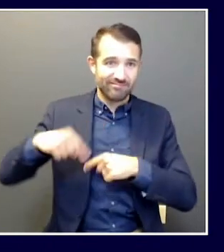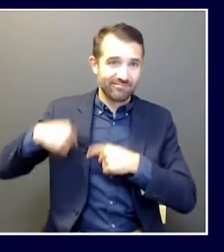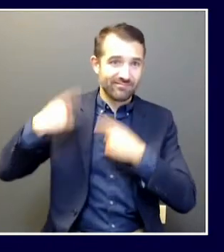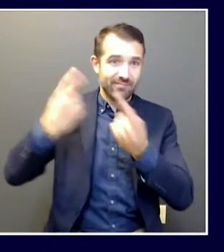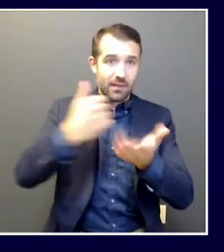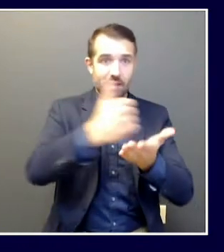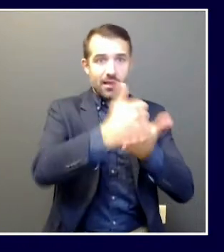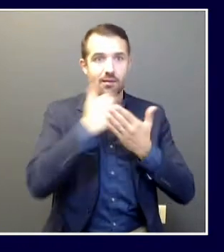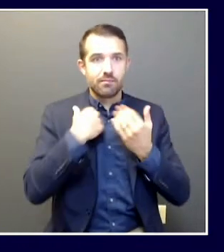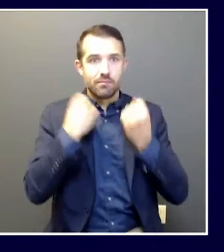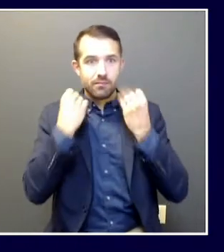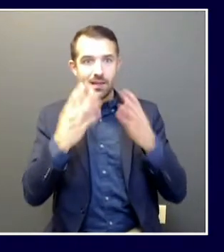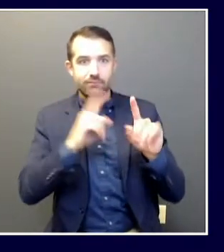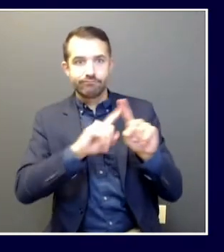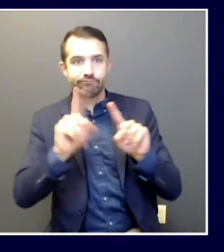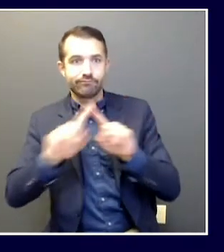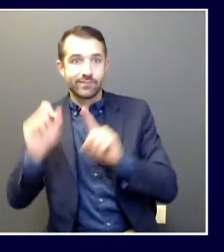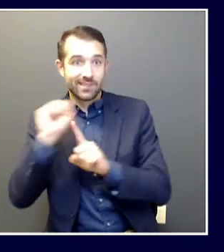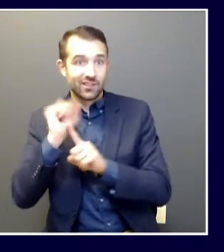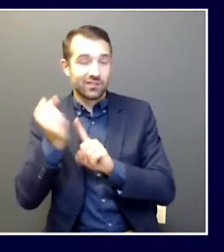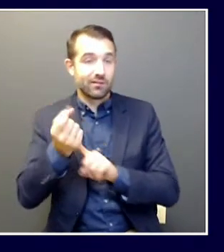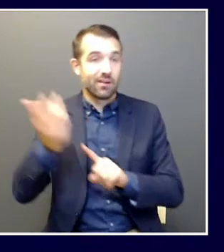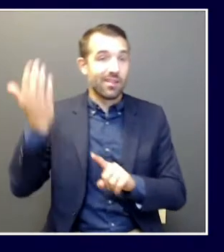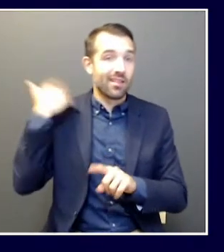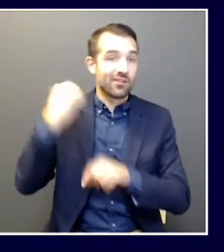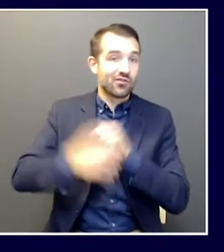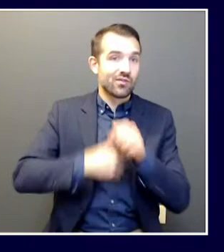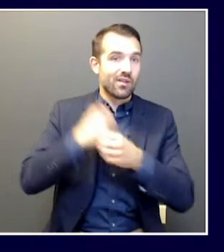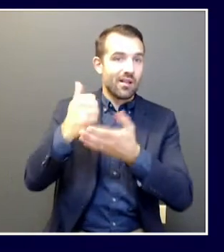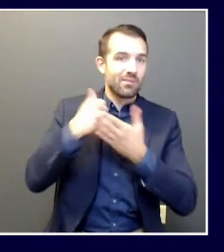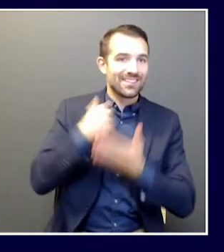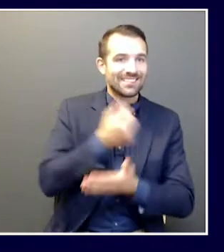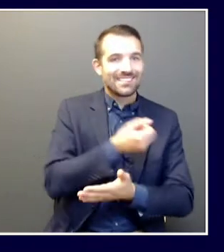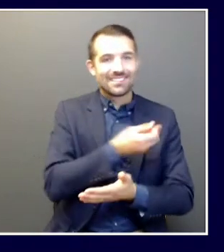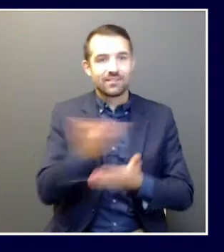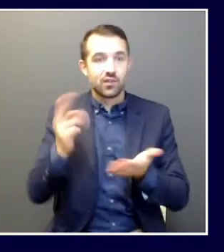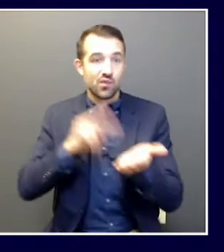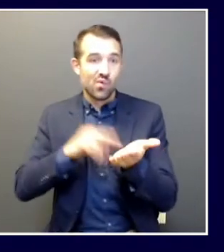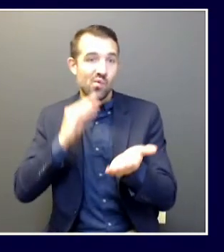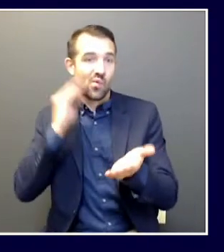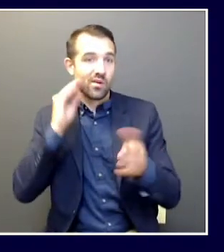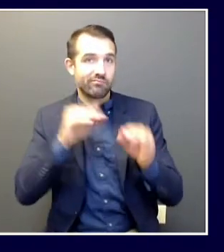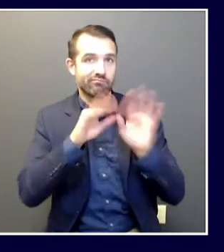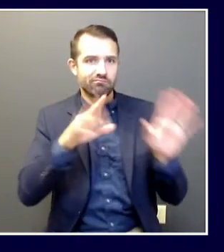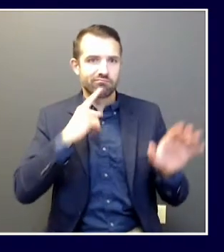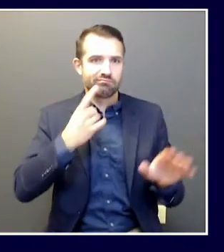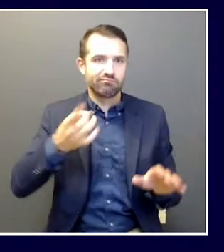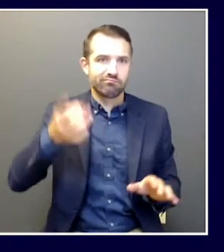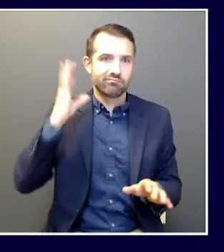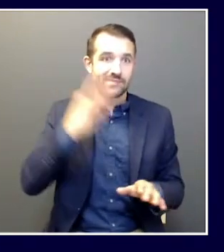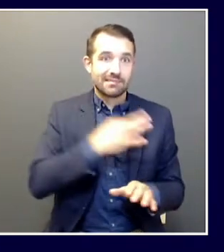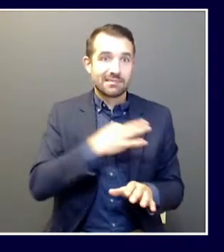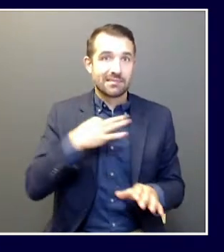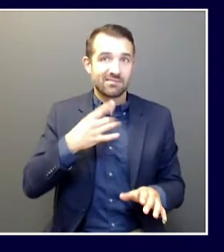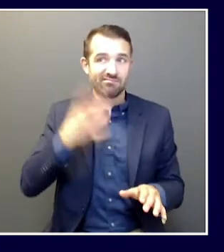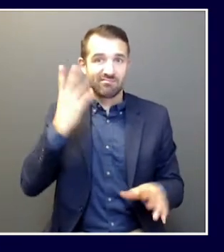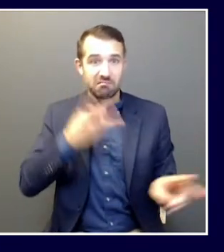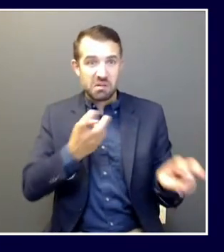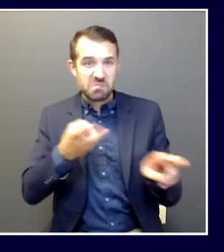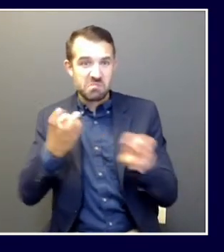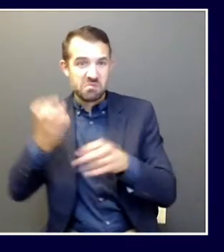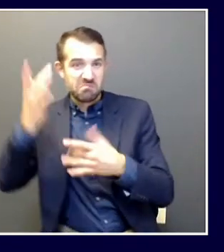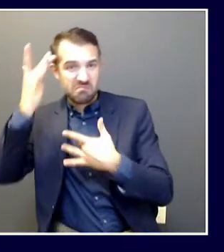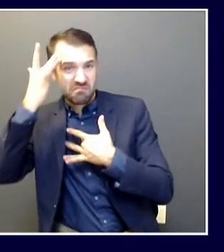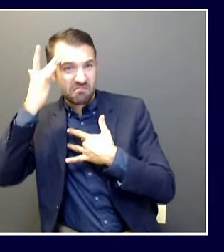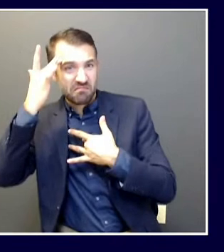circumstances. Last year, they helped with some of our nursing facilities that had serious outbreaks with workers out. They are helping with our vaccination efforts